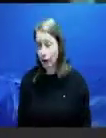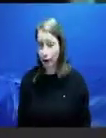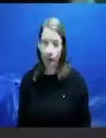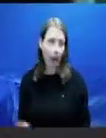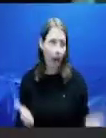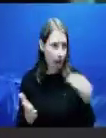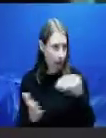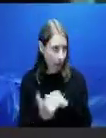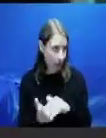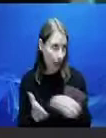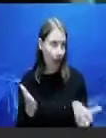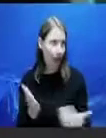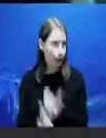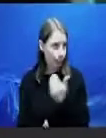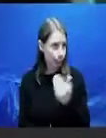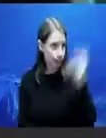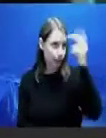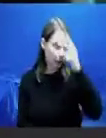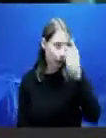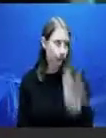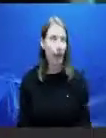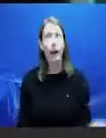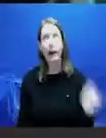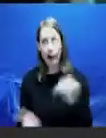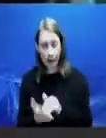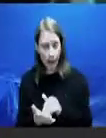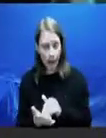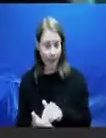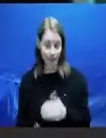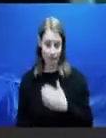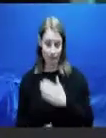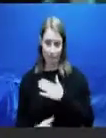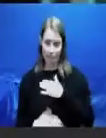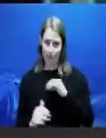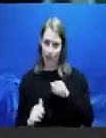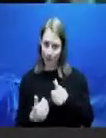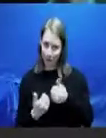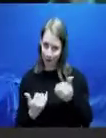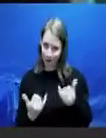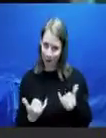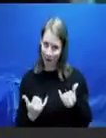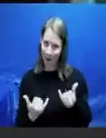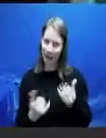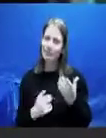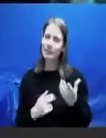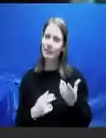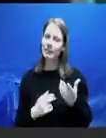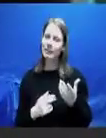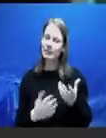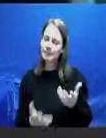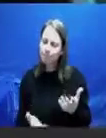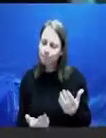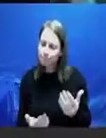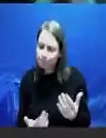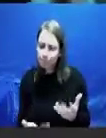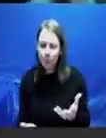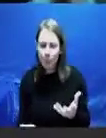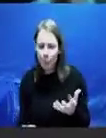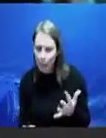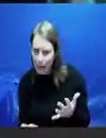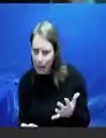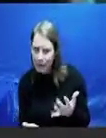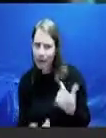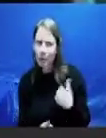again. So my challenge was to really have them sit down and look at it and really see, wait, we are doing